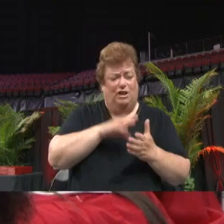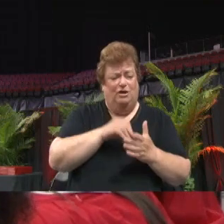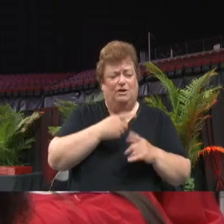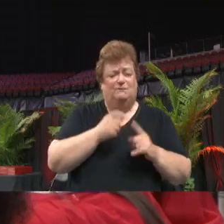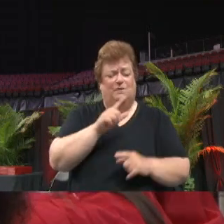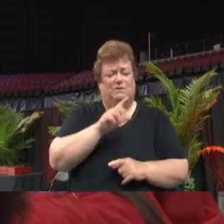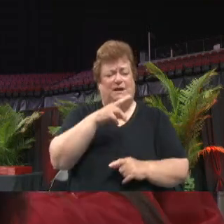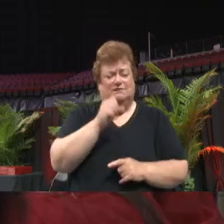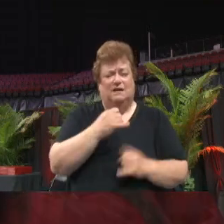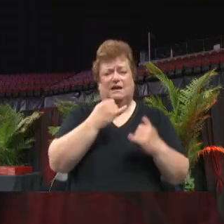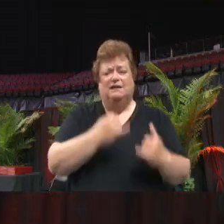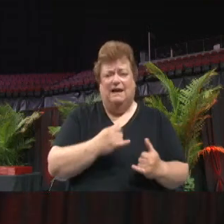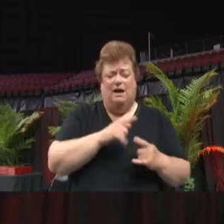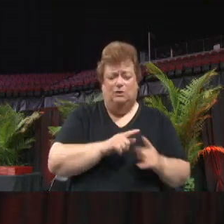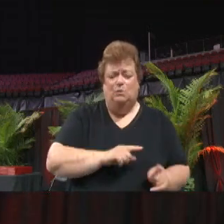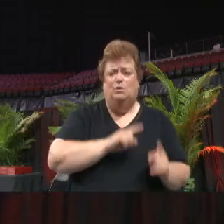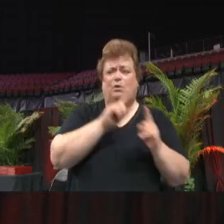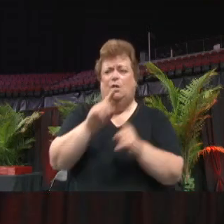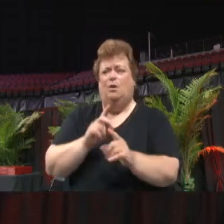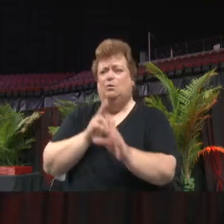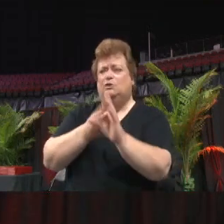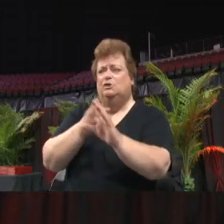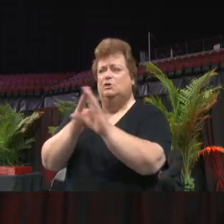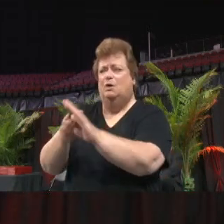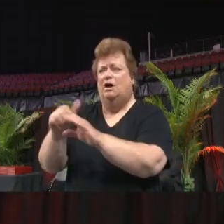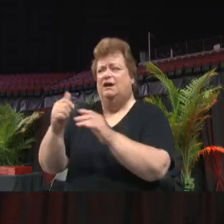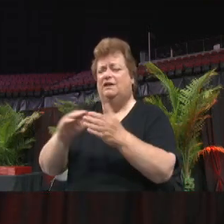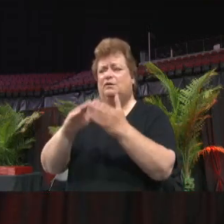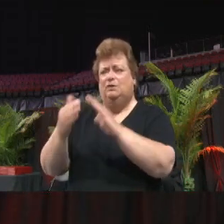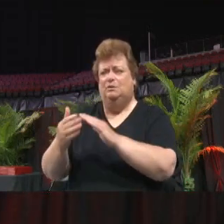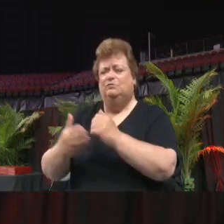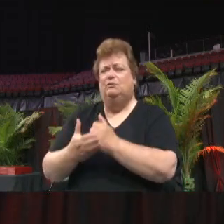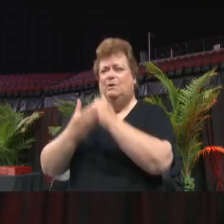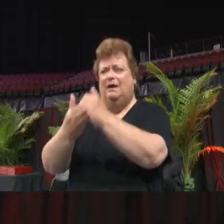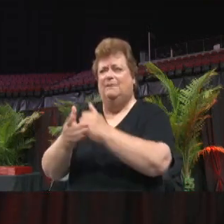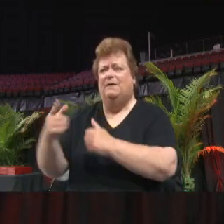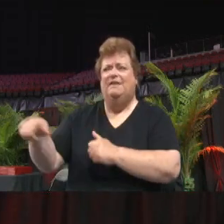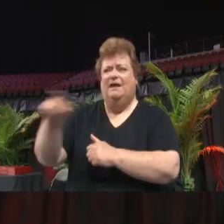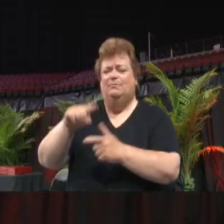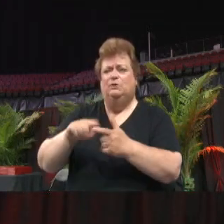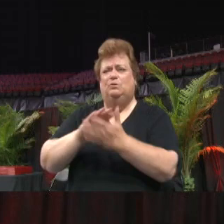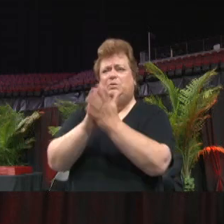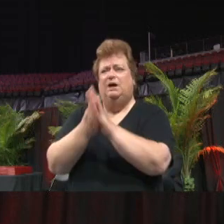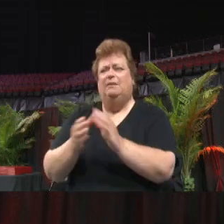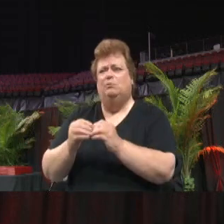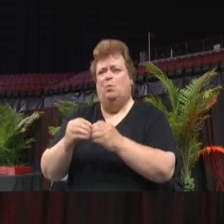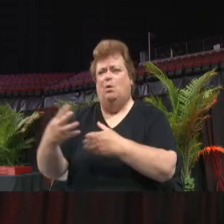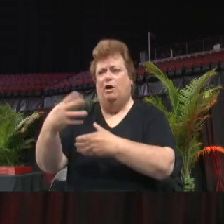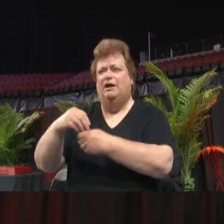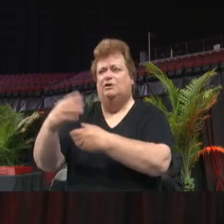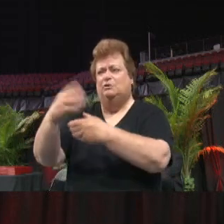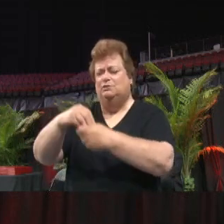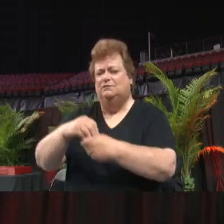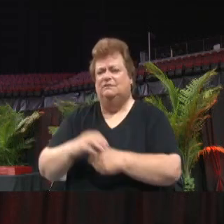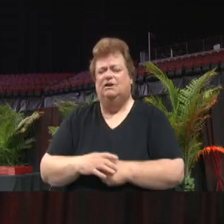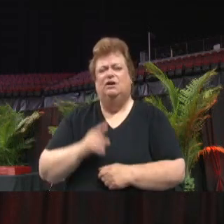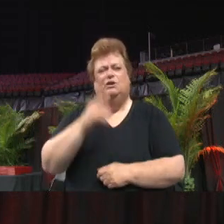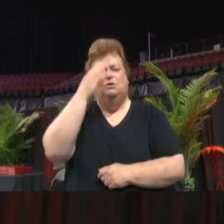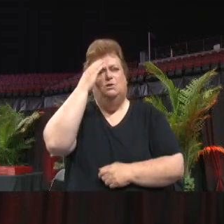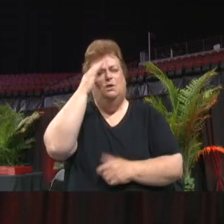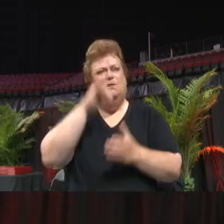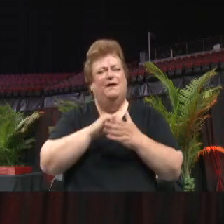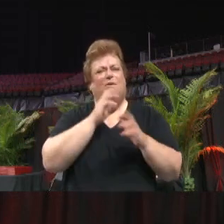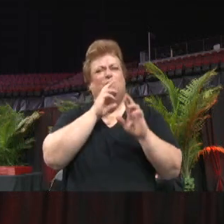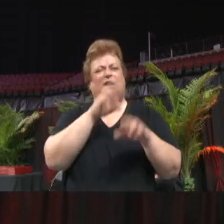that you will now go out and be a part of better and more inclusive. You know that reaction you sometimes got from